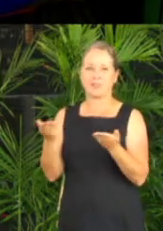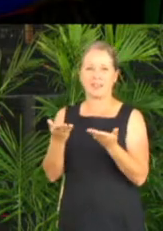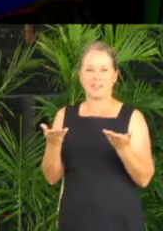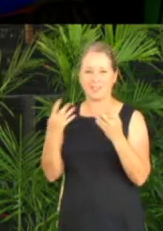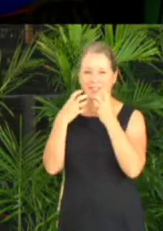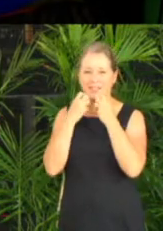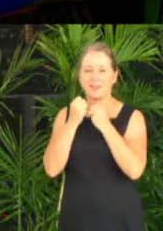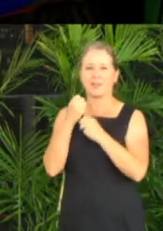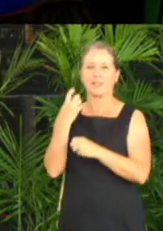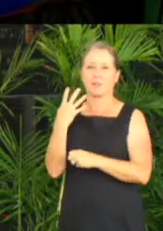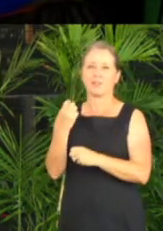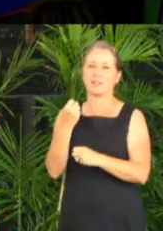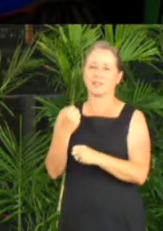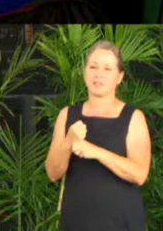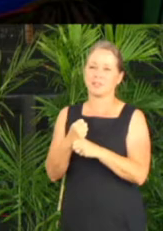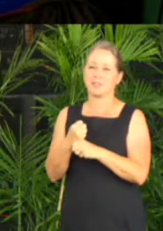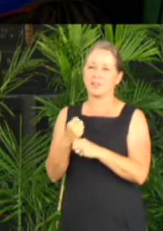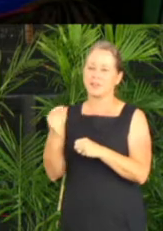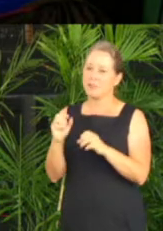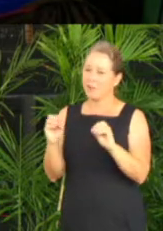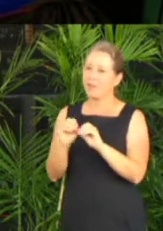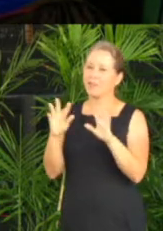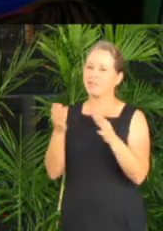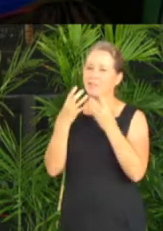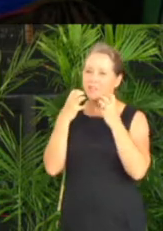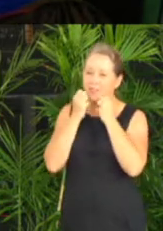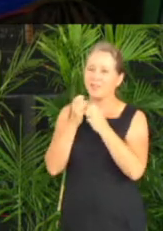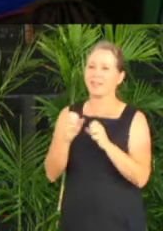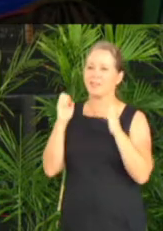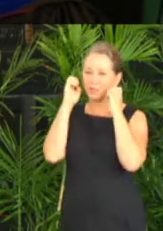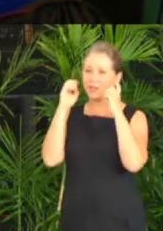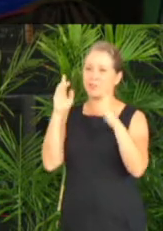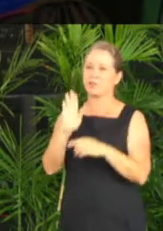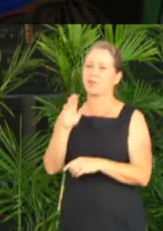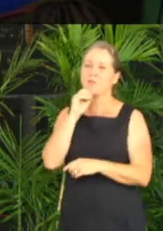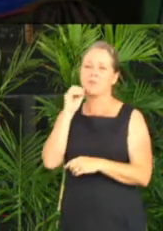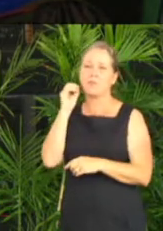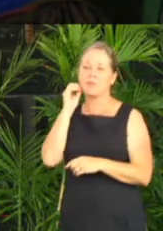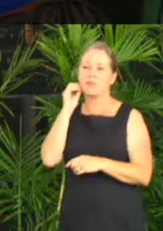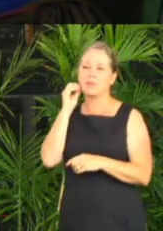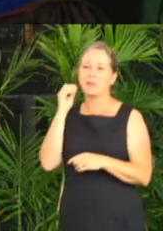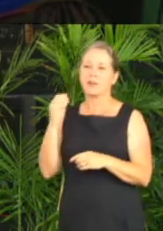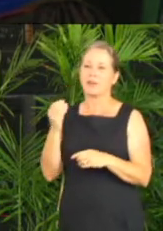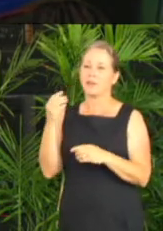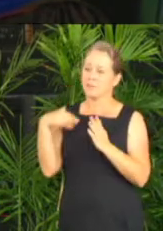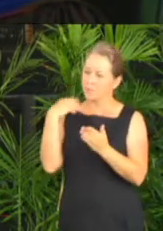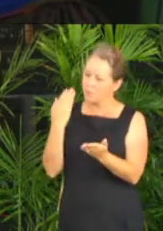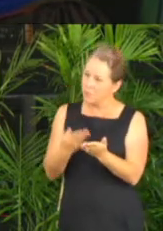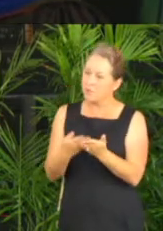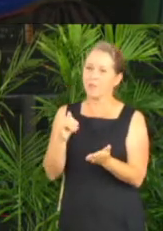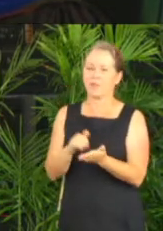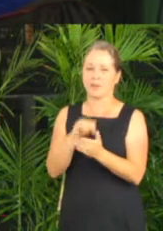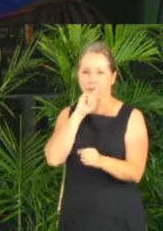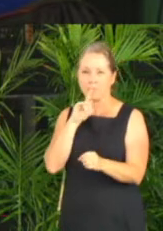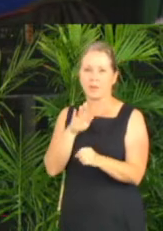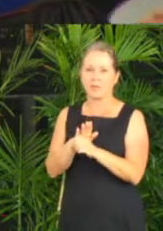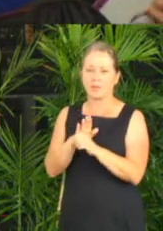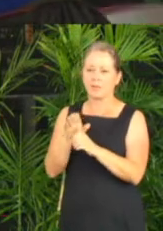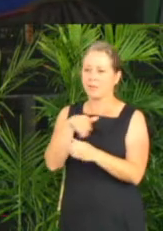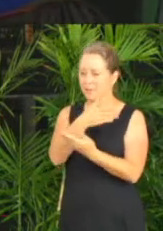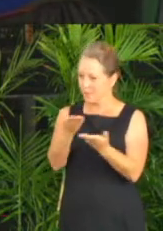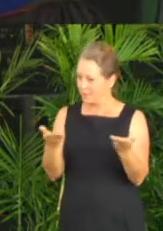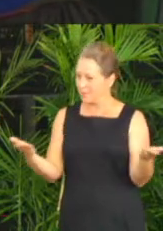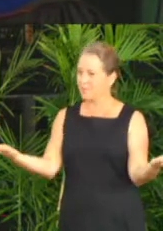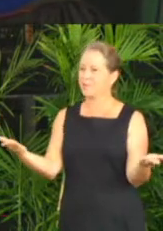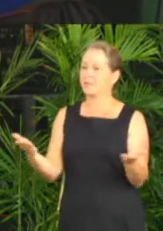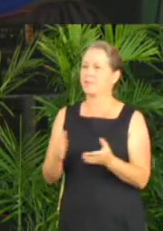past 4 years. You obviously value education in your home, and the fruit of that commitment sits before you